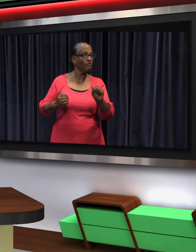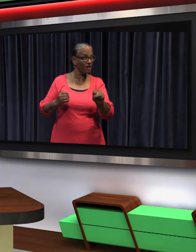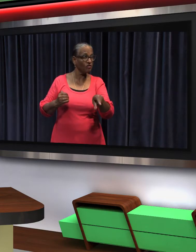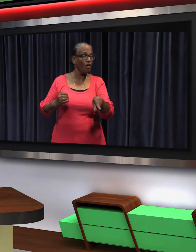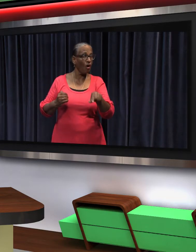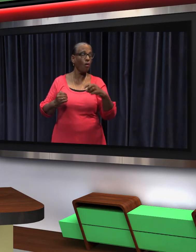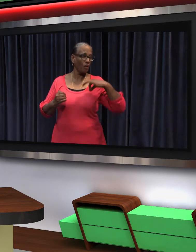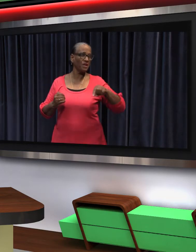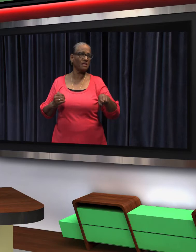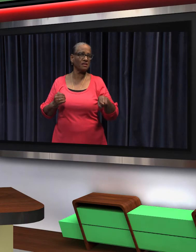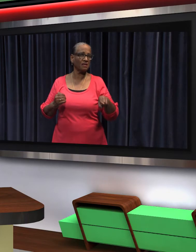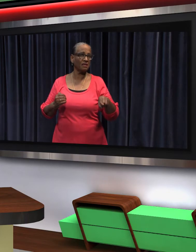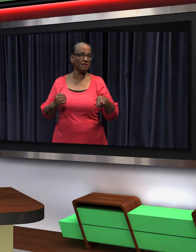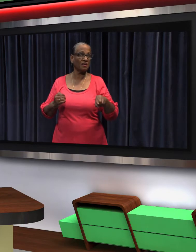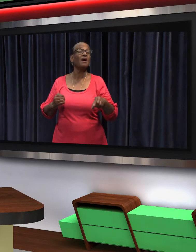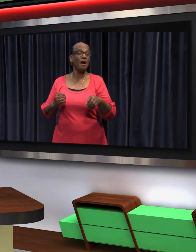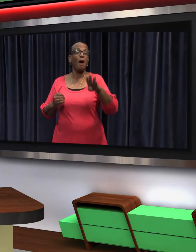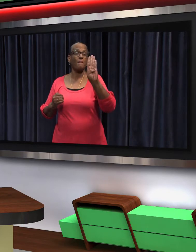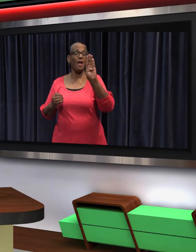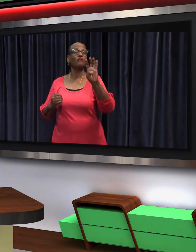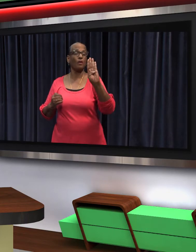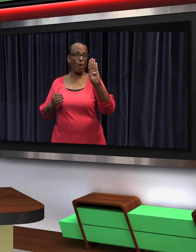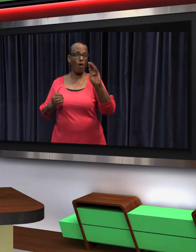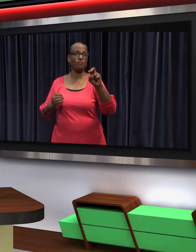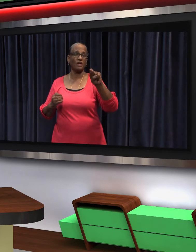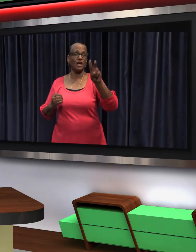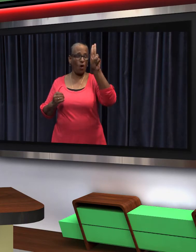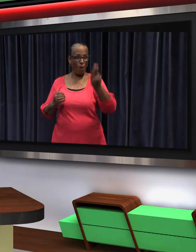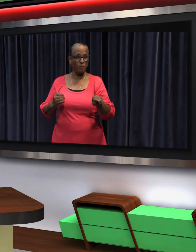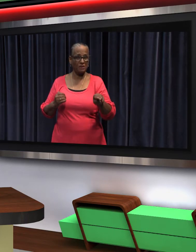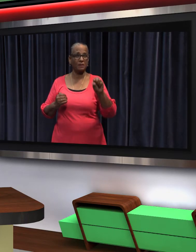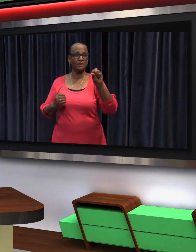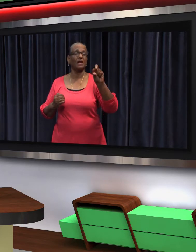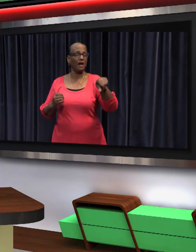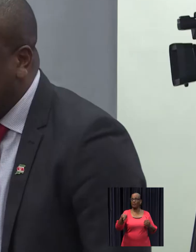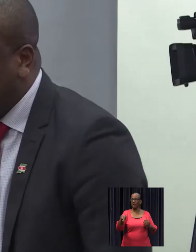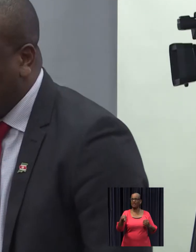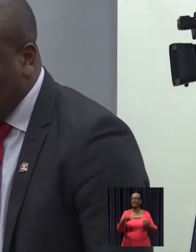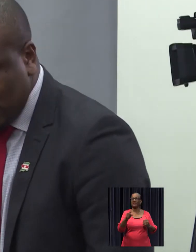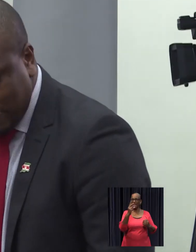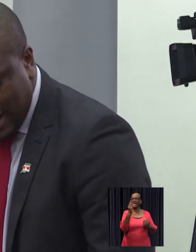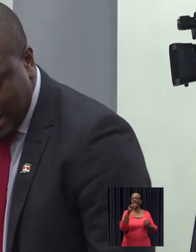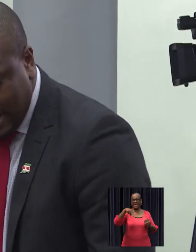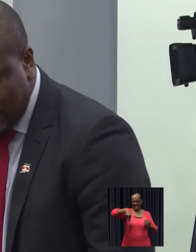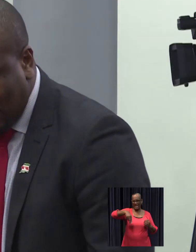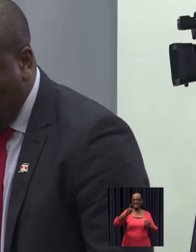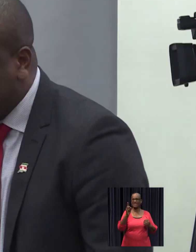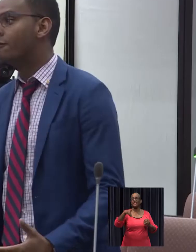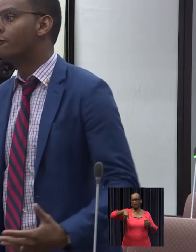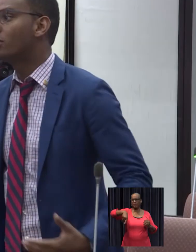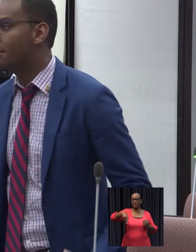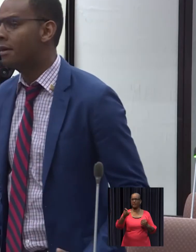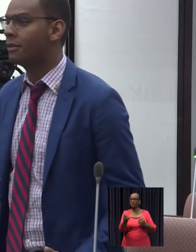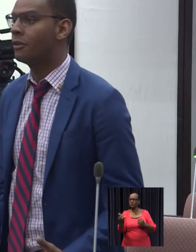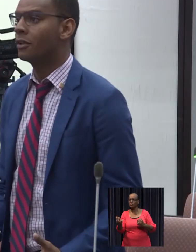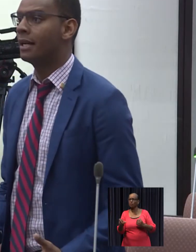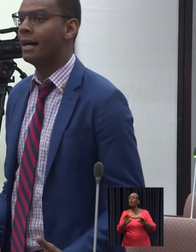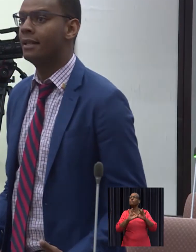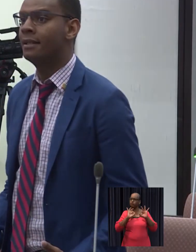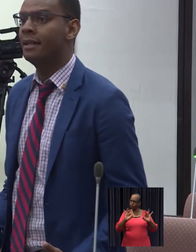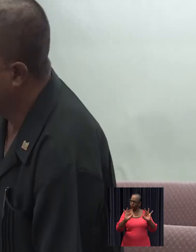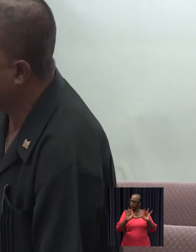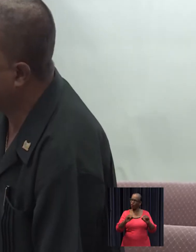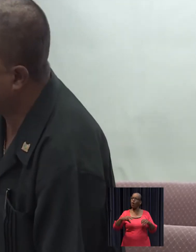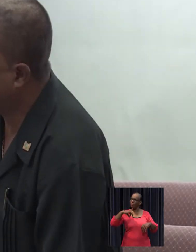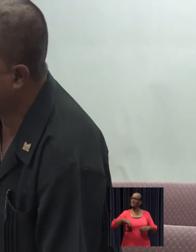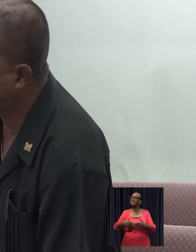informed the Parliament and on that basis, he should resign. The MPs Melvin Balfa, Roshi Hopkinson and